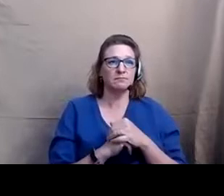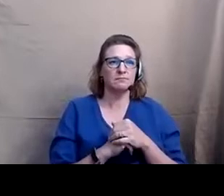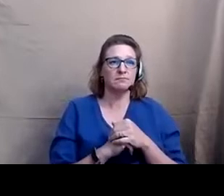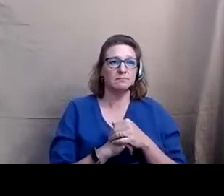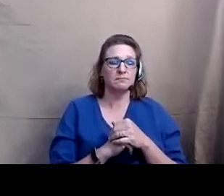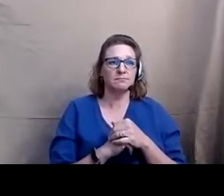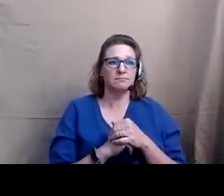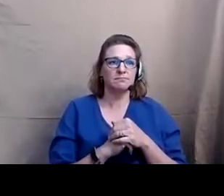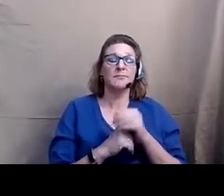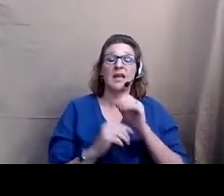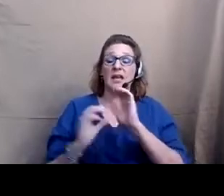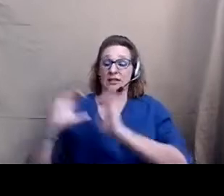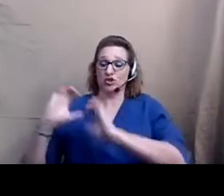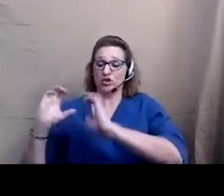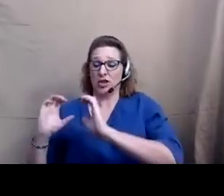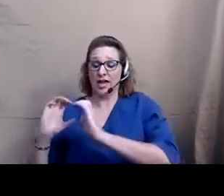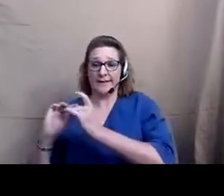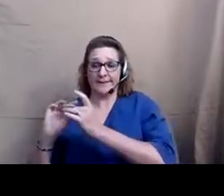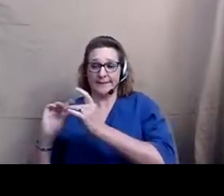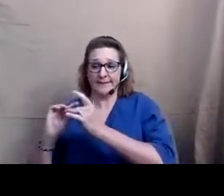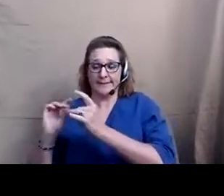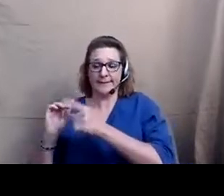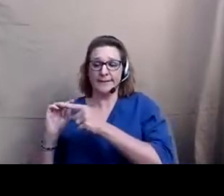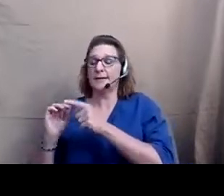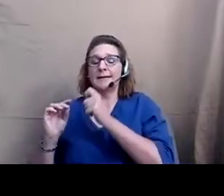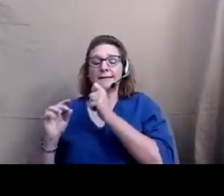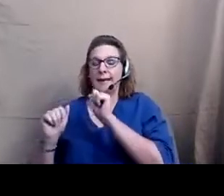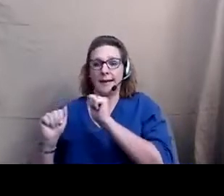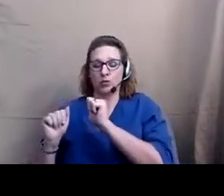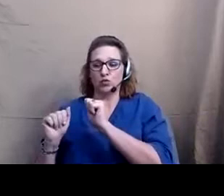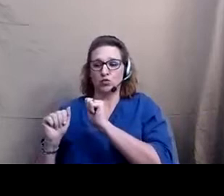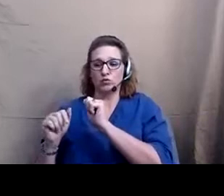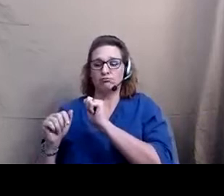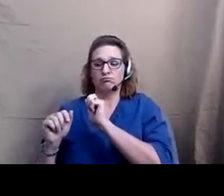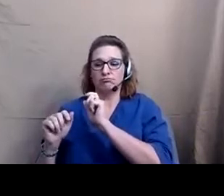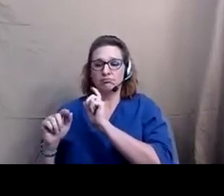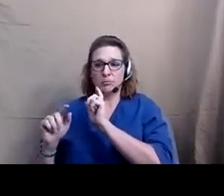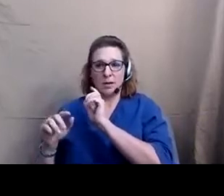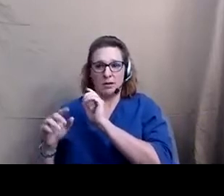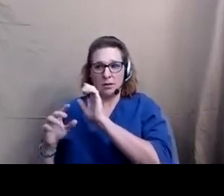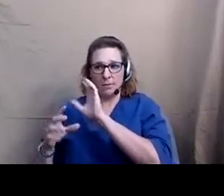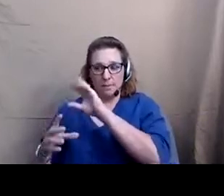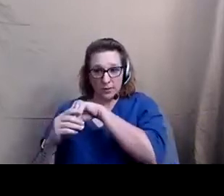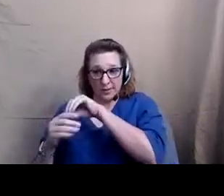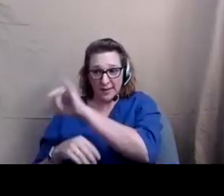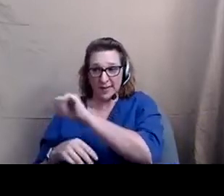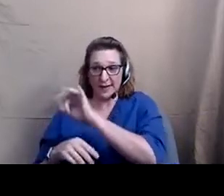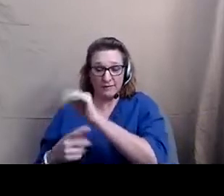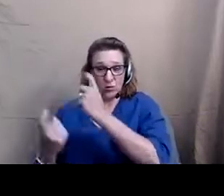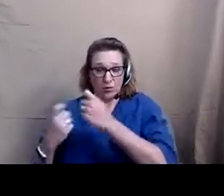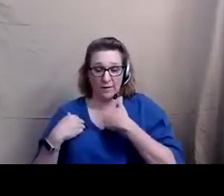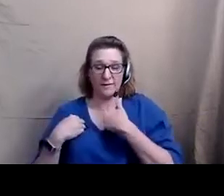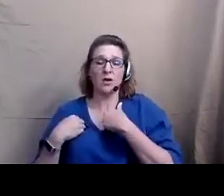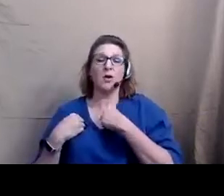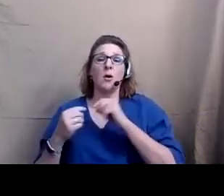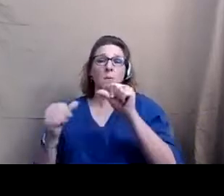I have disabled chat for the attendees. If you have a question, please post them to the Q&A. You